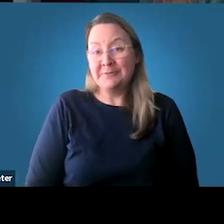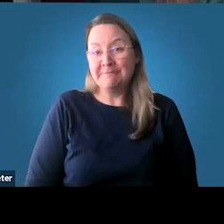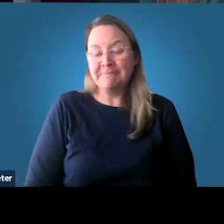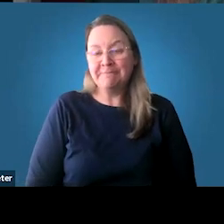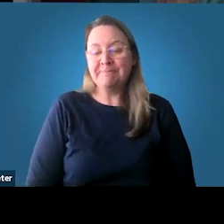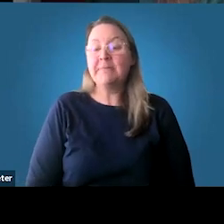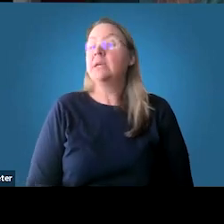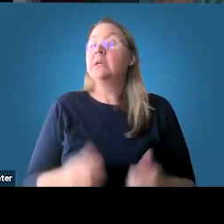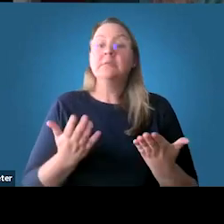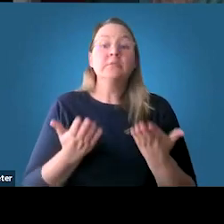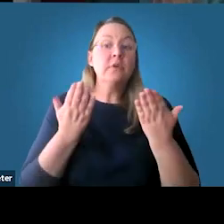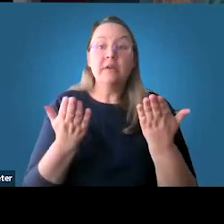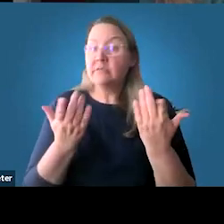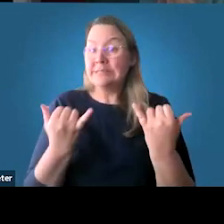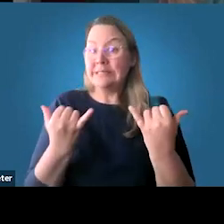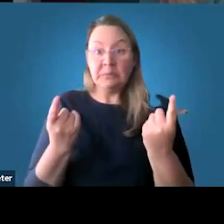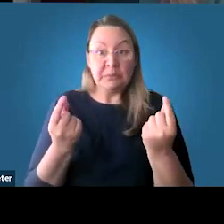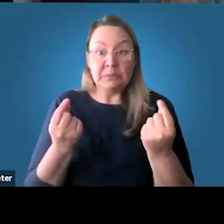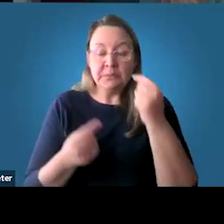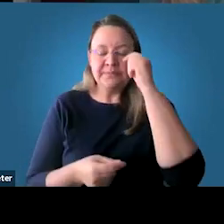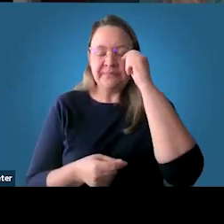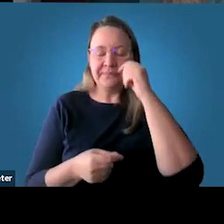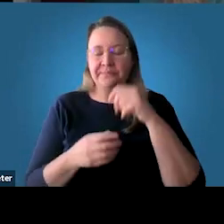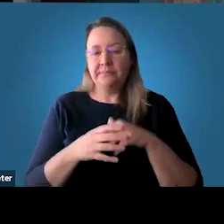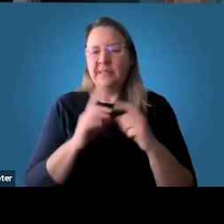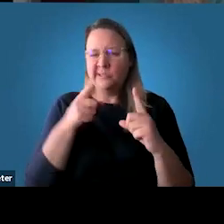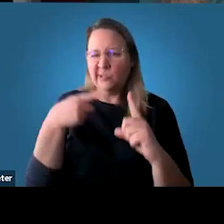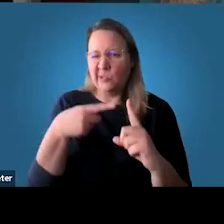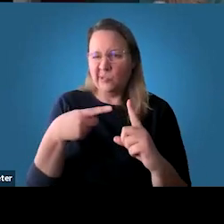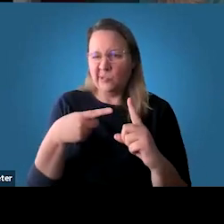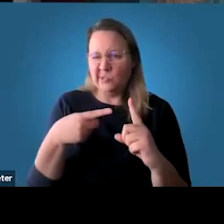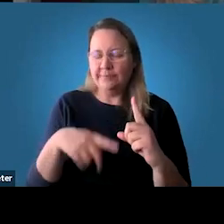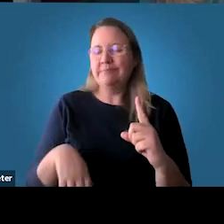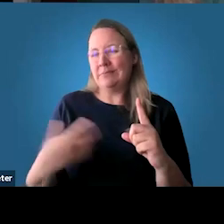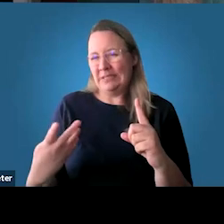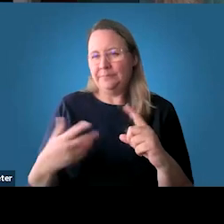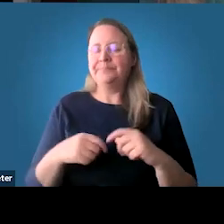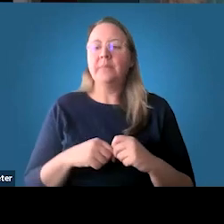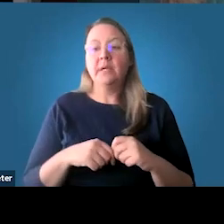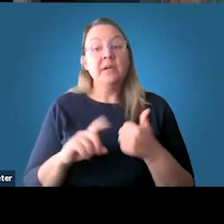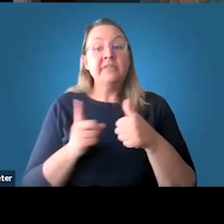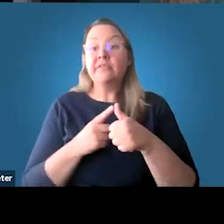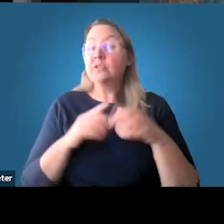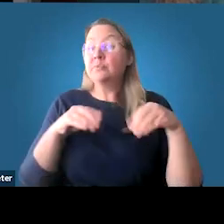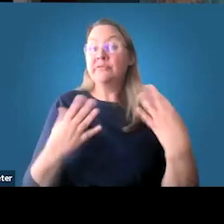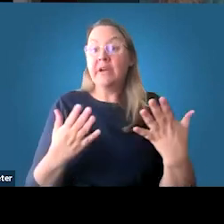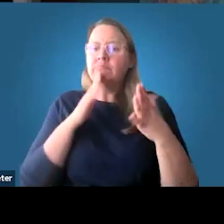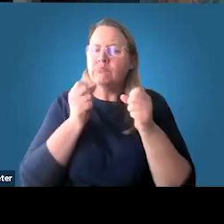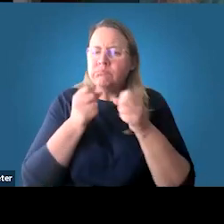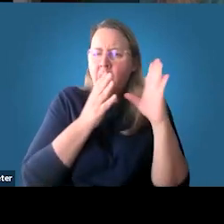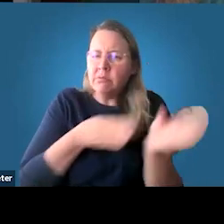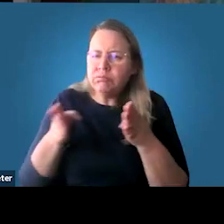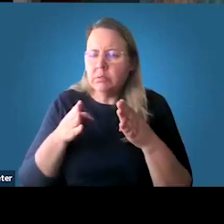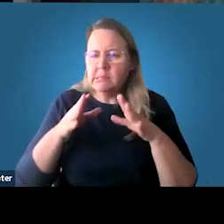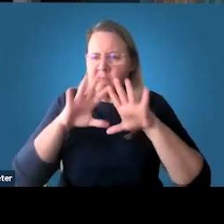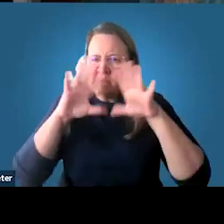here's what I'd like to offer to you today by way of goals for this session. The first is to provide a strategic framework that you